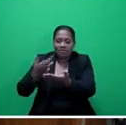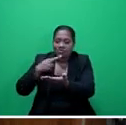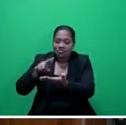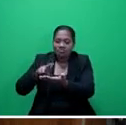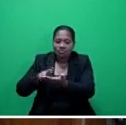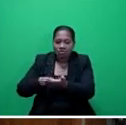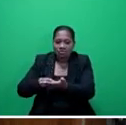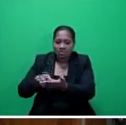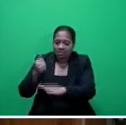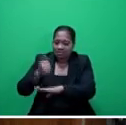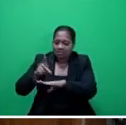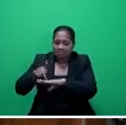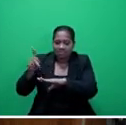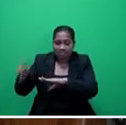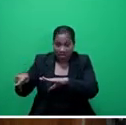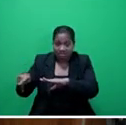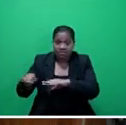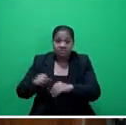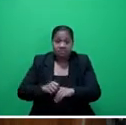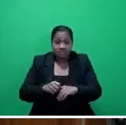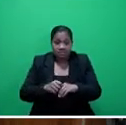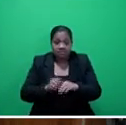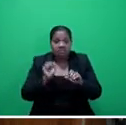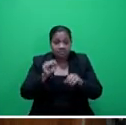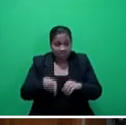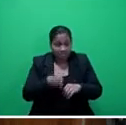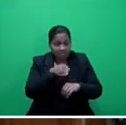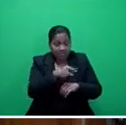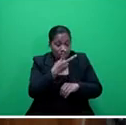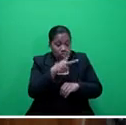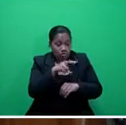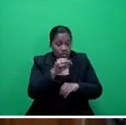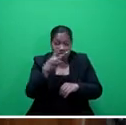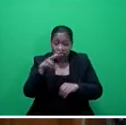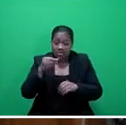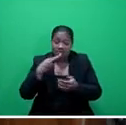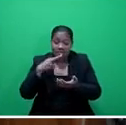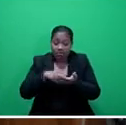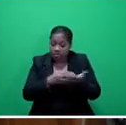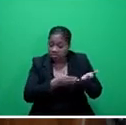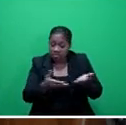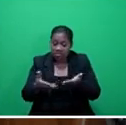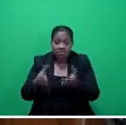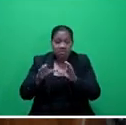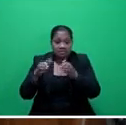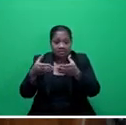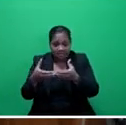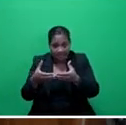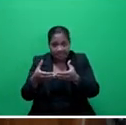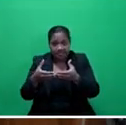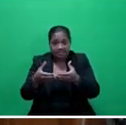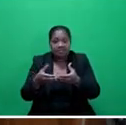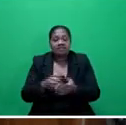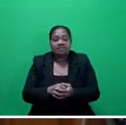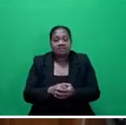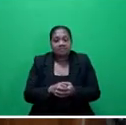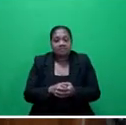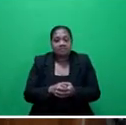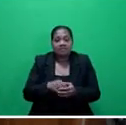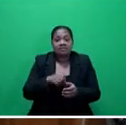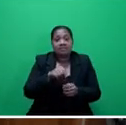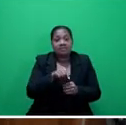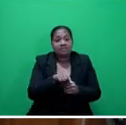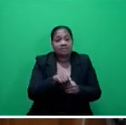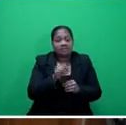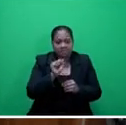given the time that this report has been pending before the committee. However, it is worth noting that due to a much higher